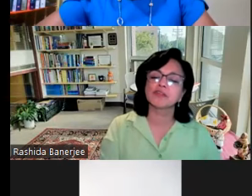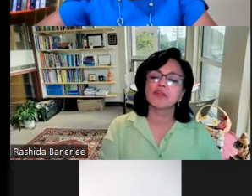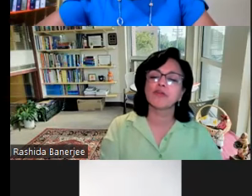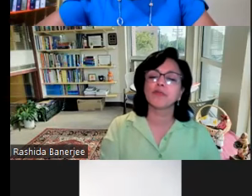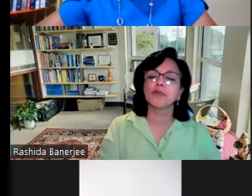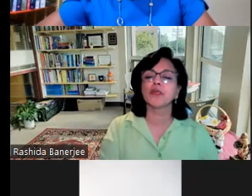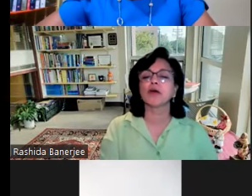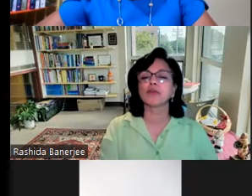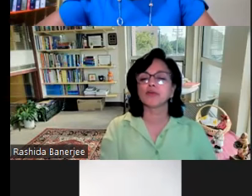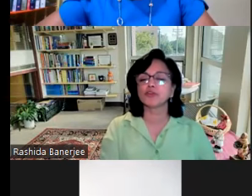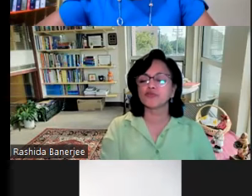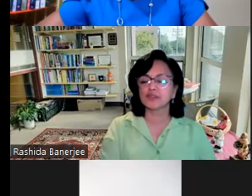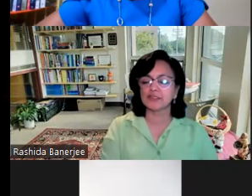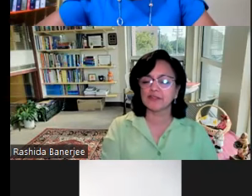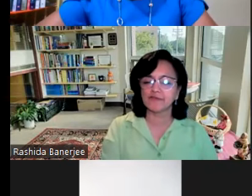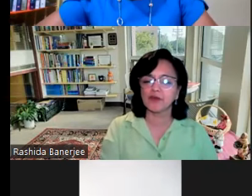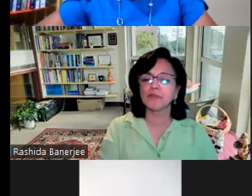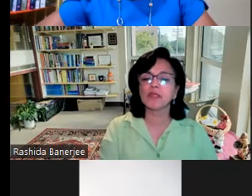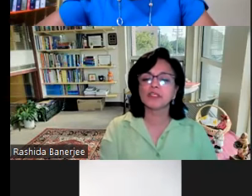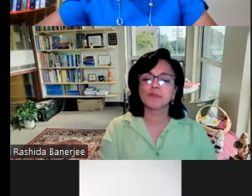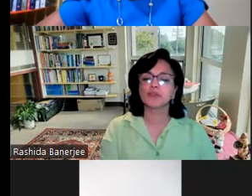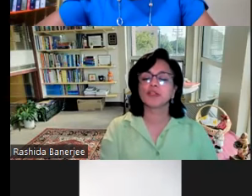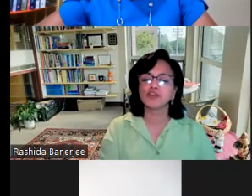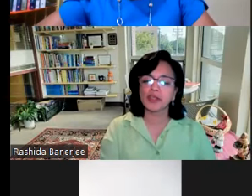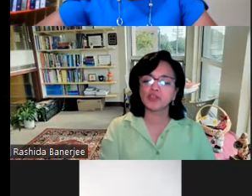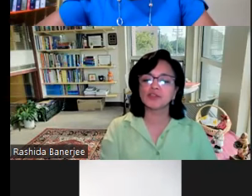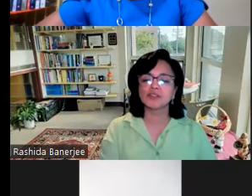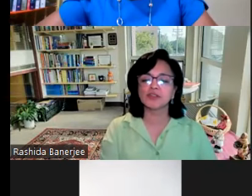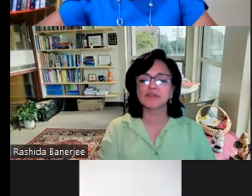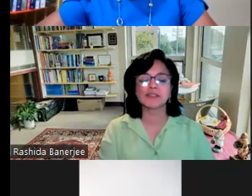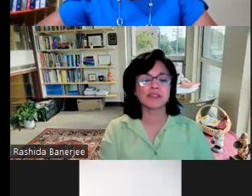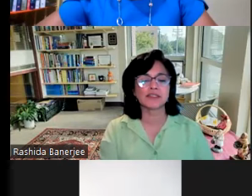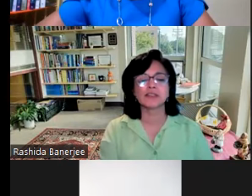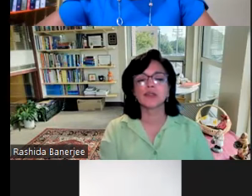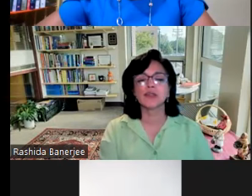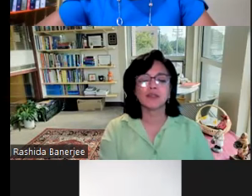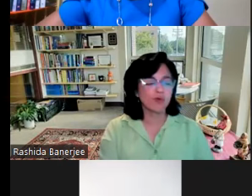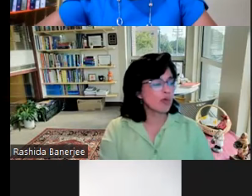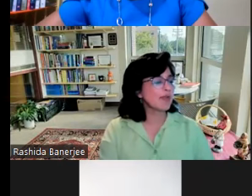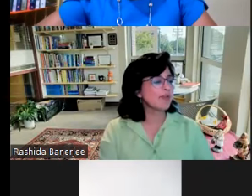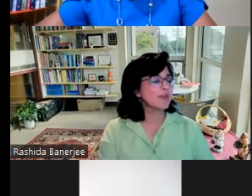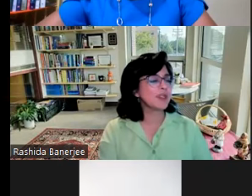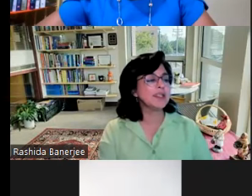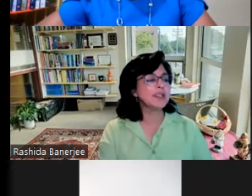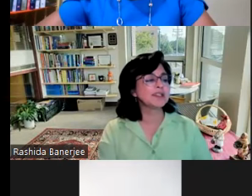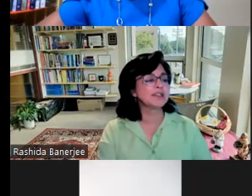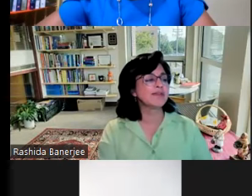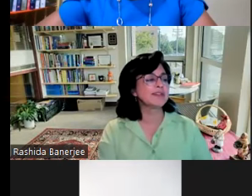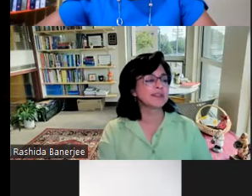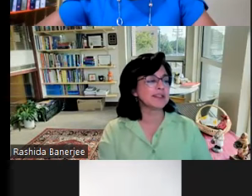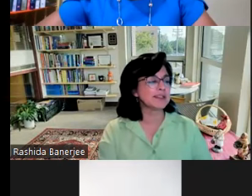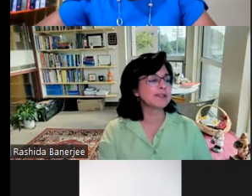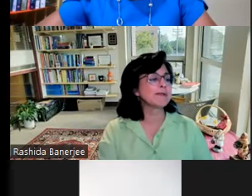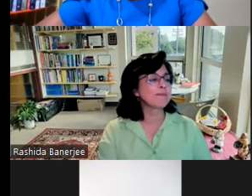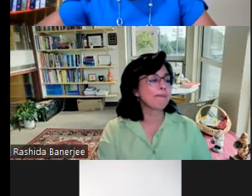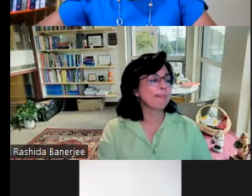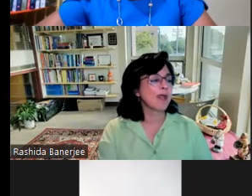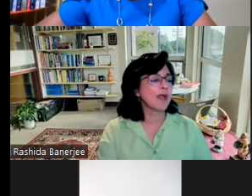language therapy? Are they going to receive special education services? Whatever they need